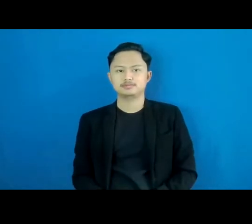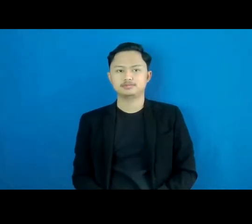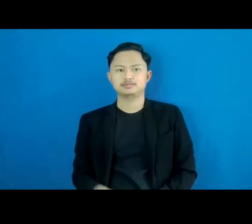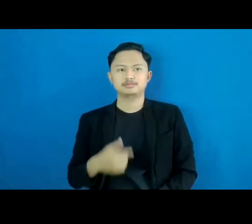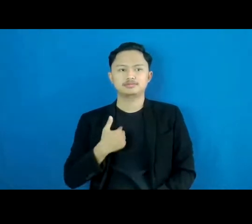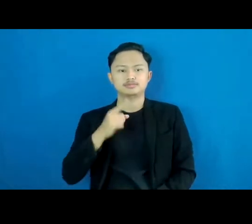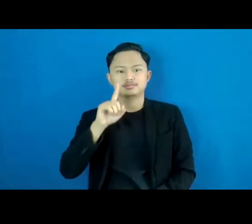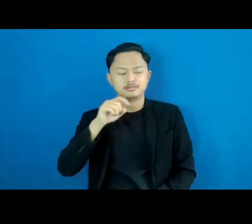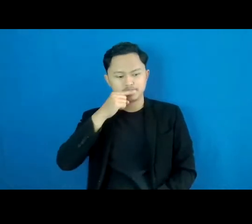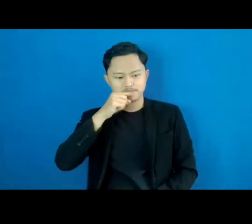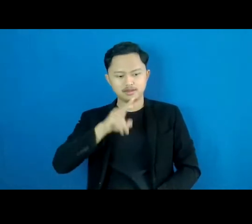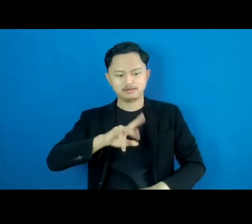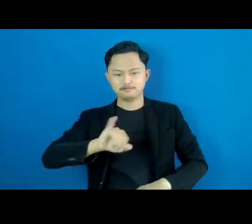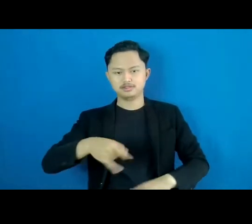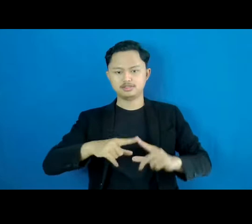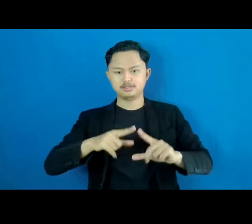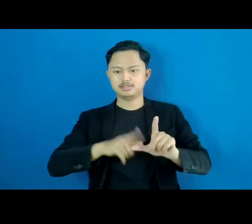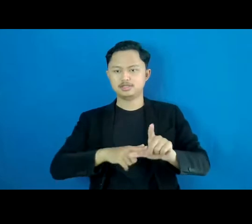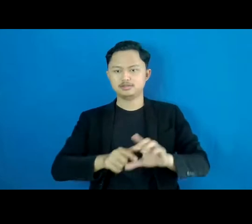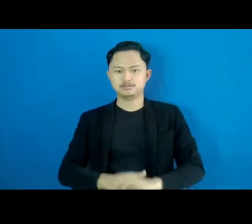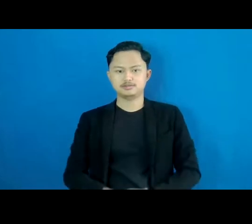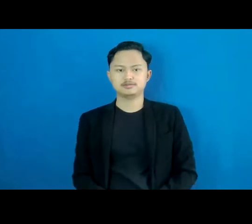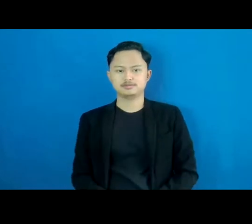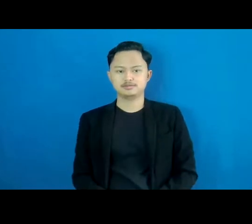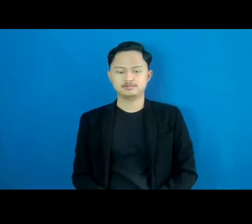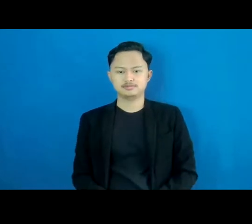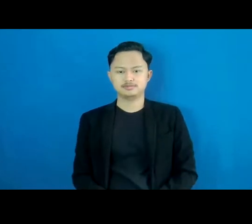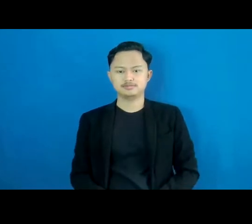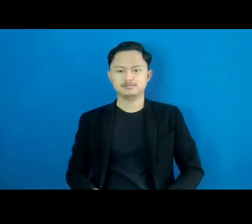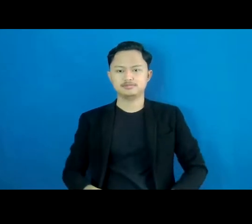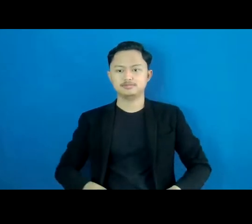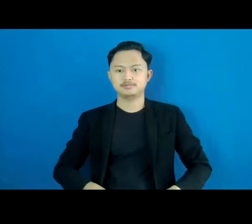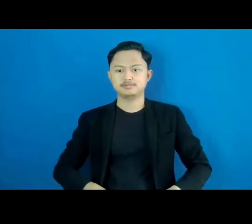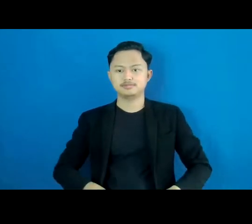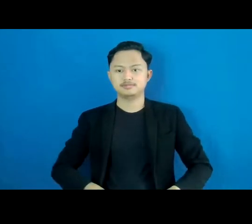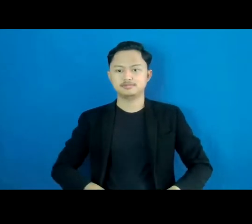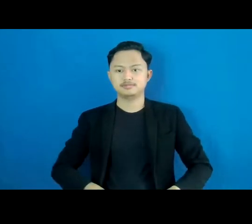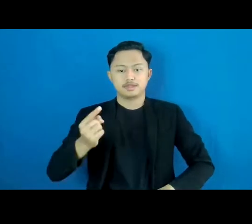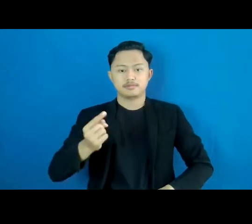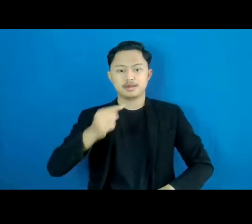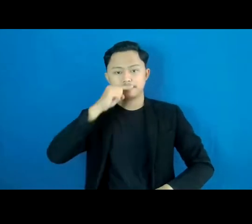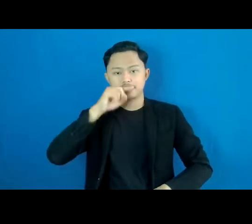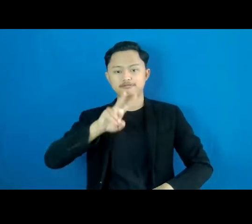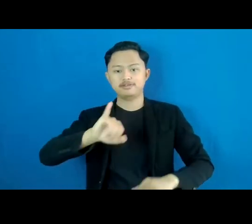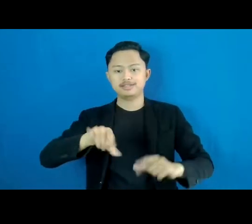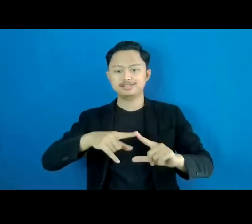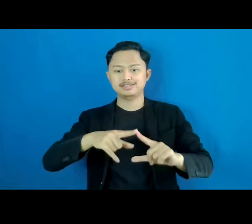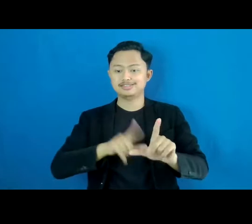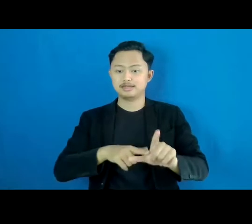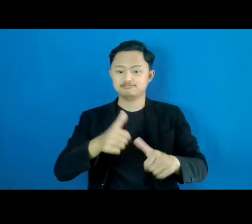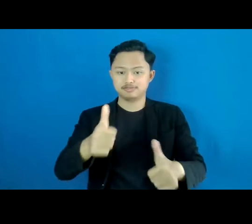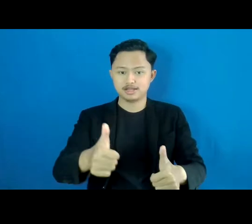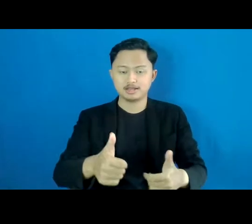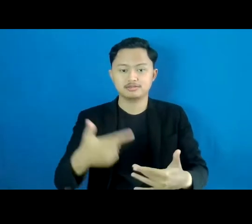Vijay Medikonda. So my first question to you, Mr. Vijay, is you